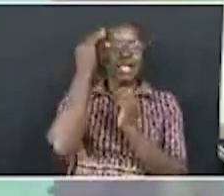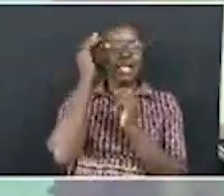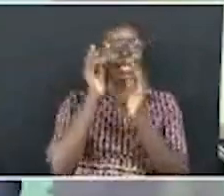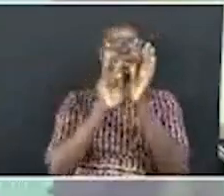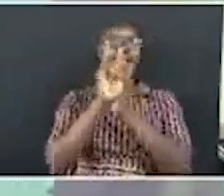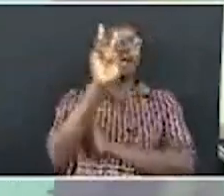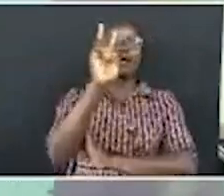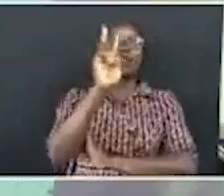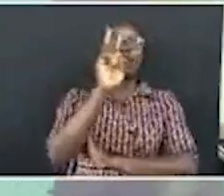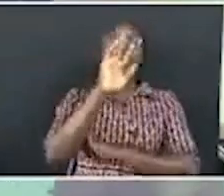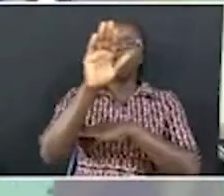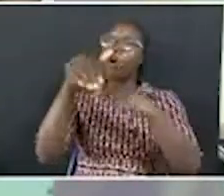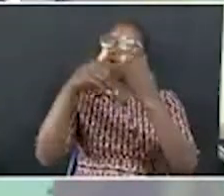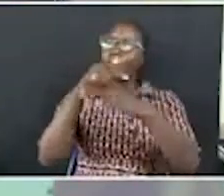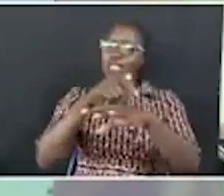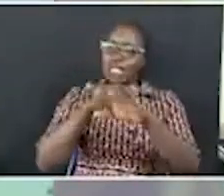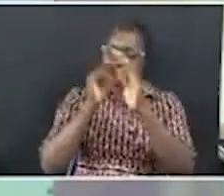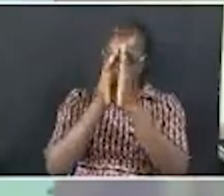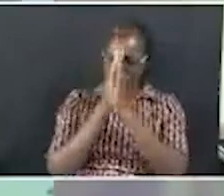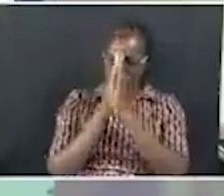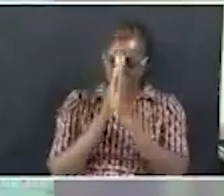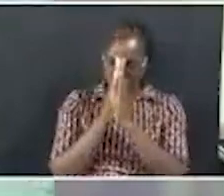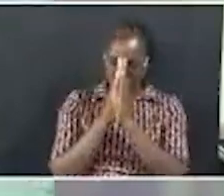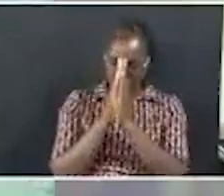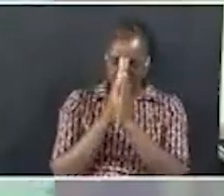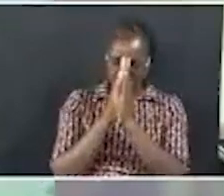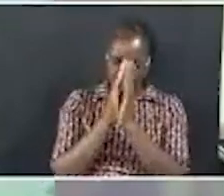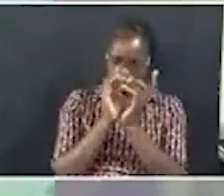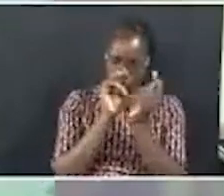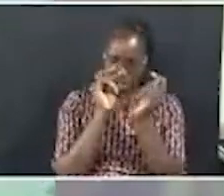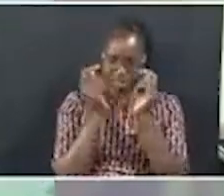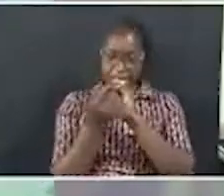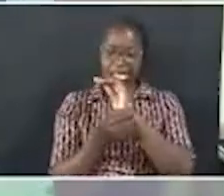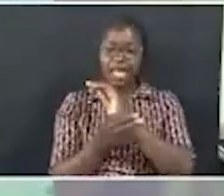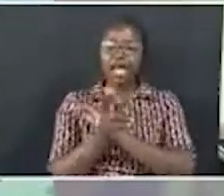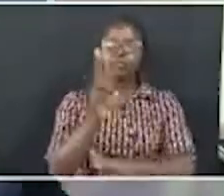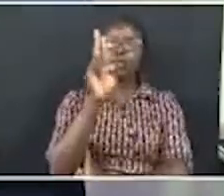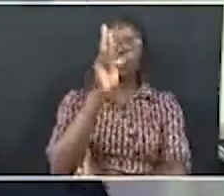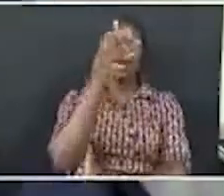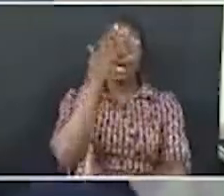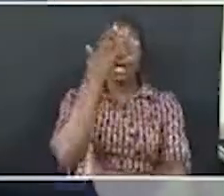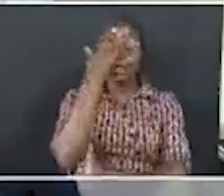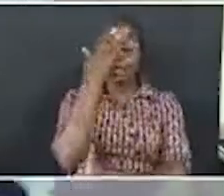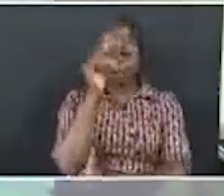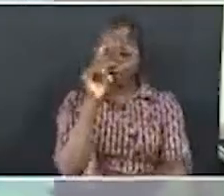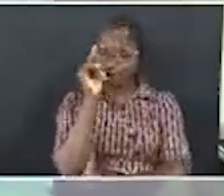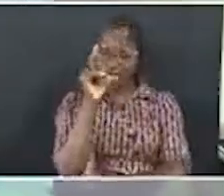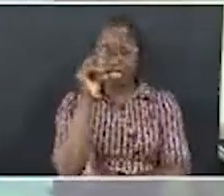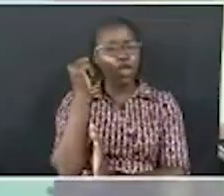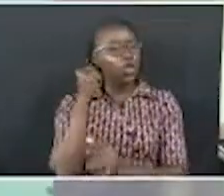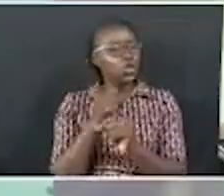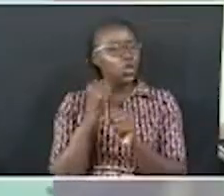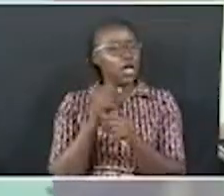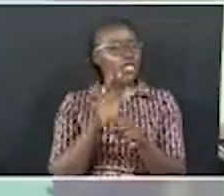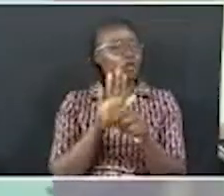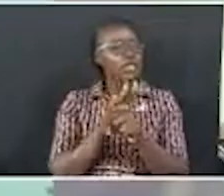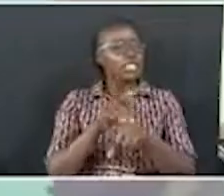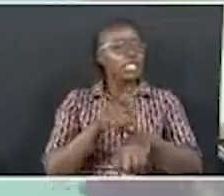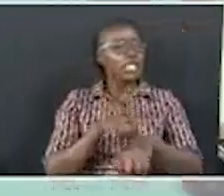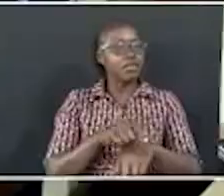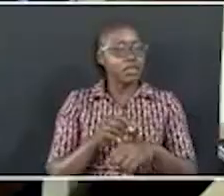upwards. All the time you are praying, you have been turned upwards. And because you are doing it so many